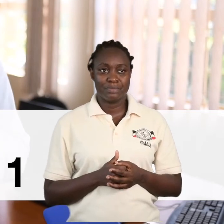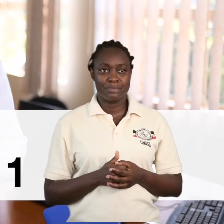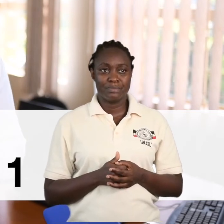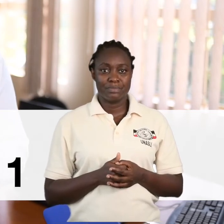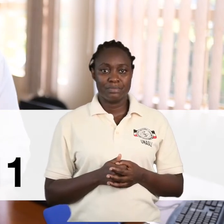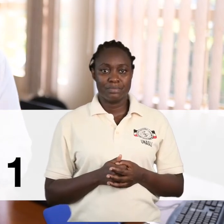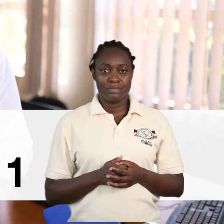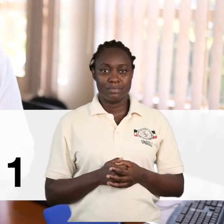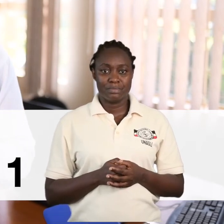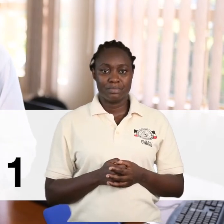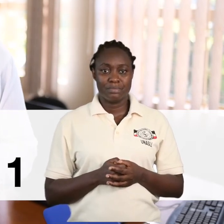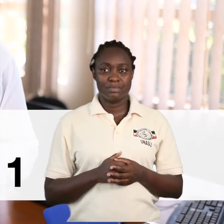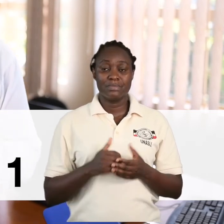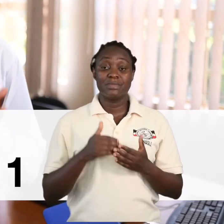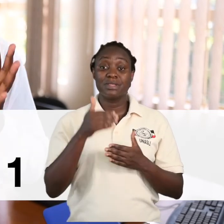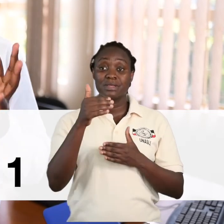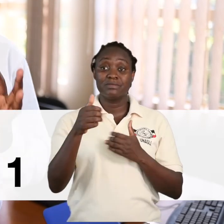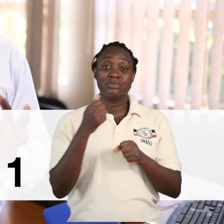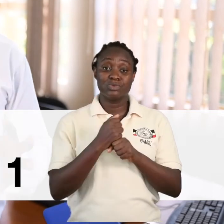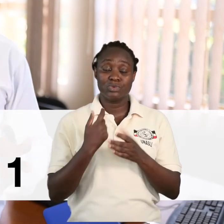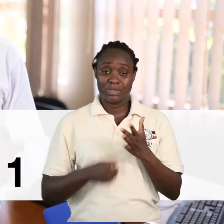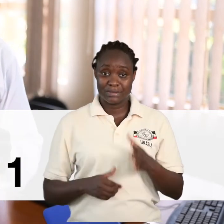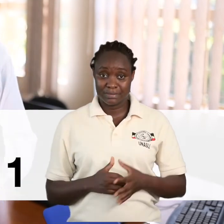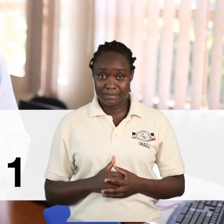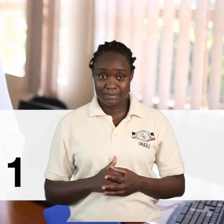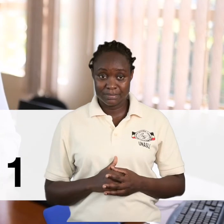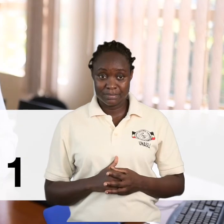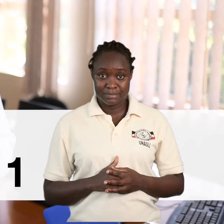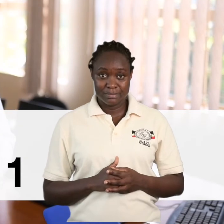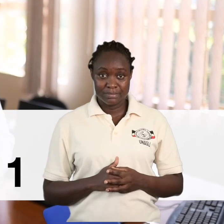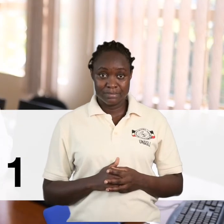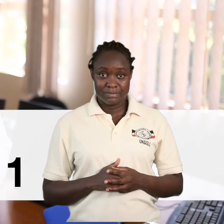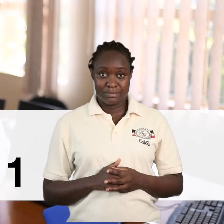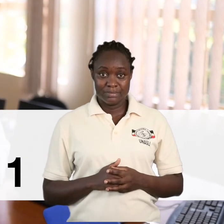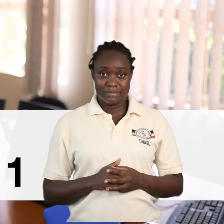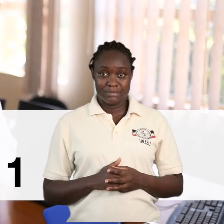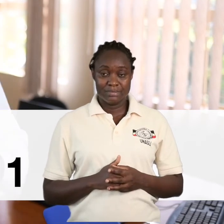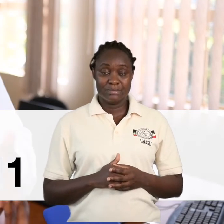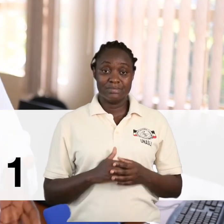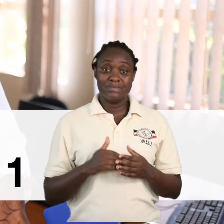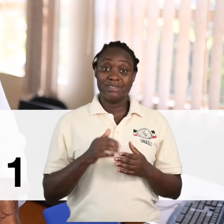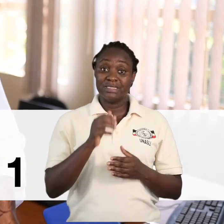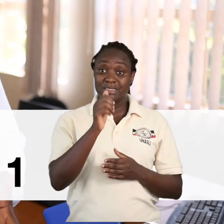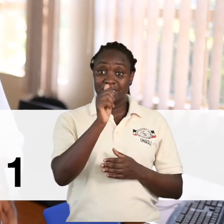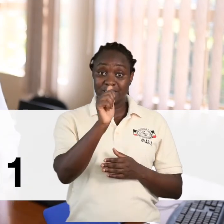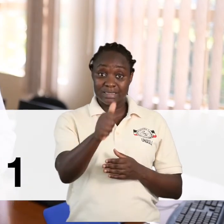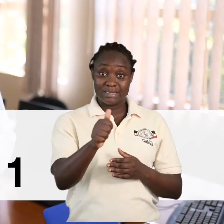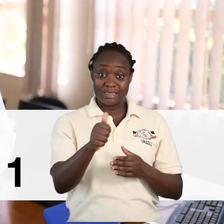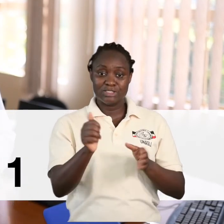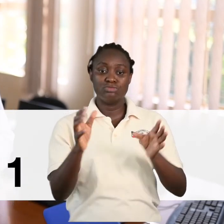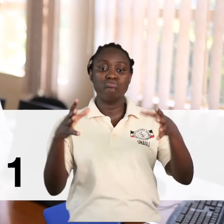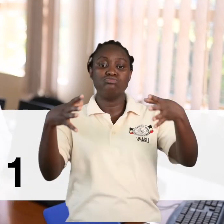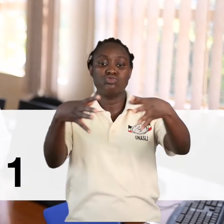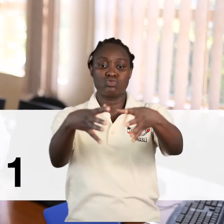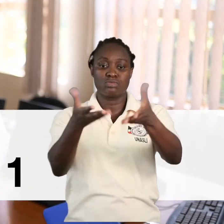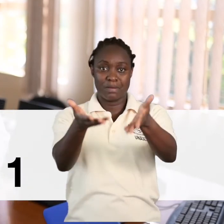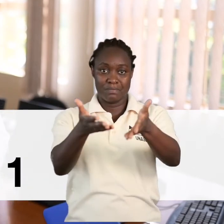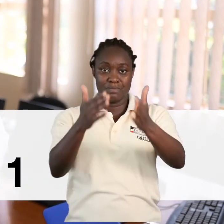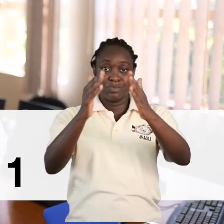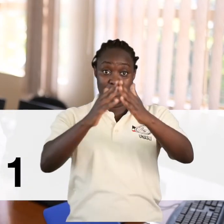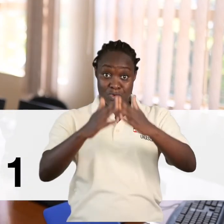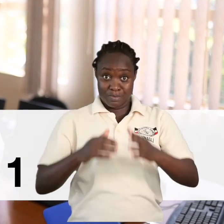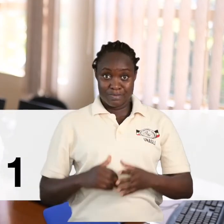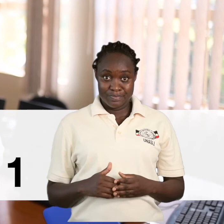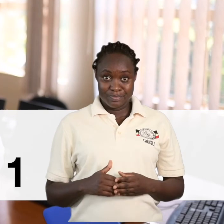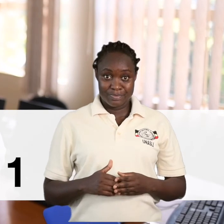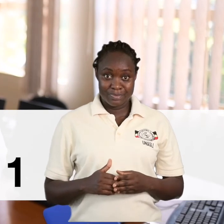after this, you will sit, everyone will sit in a group, and you will race. You